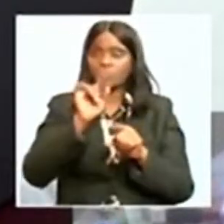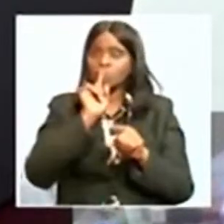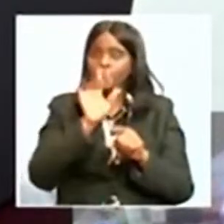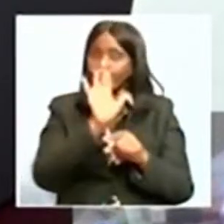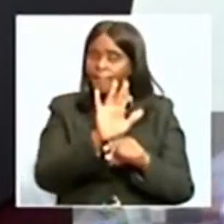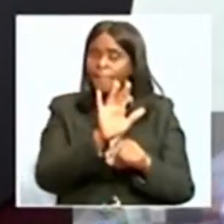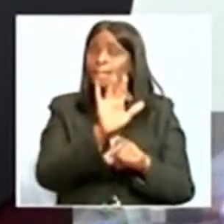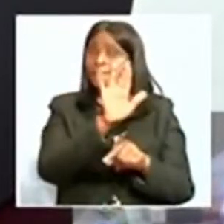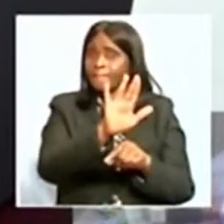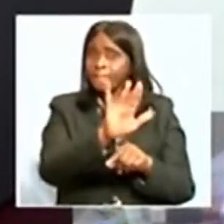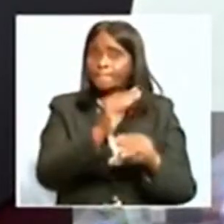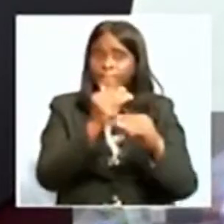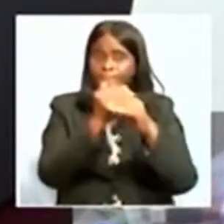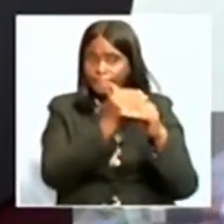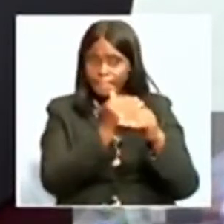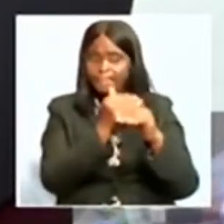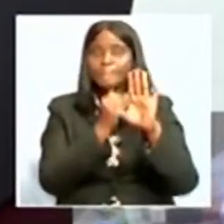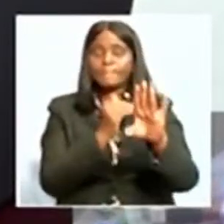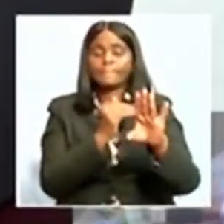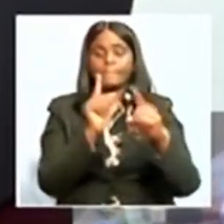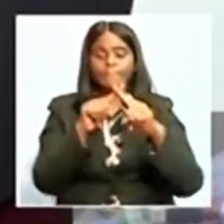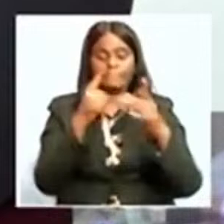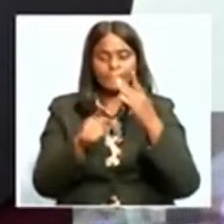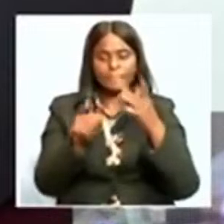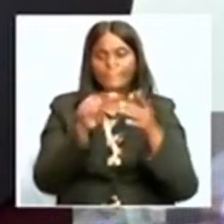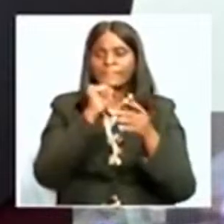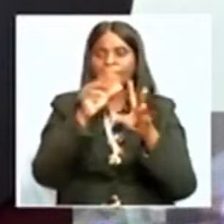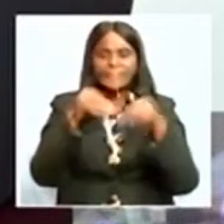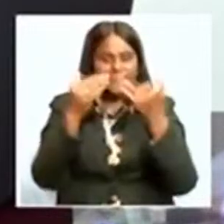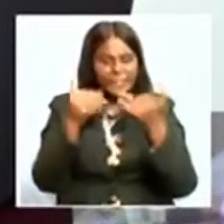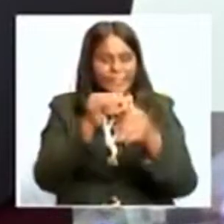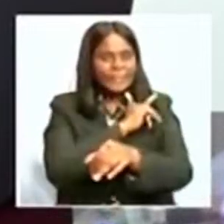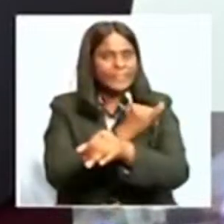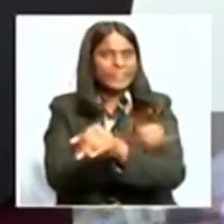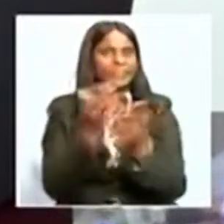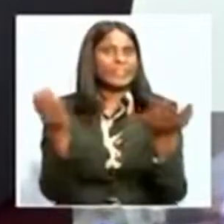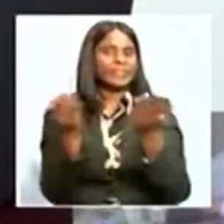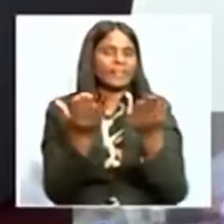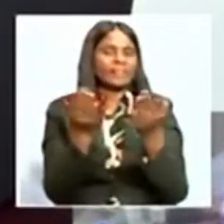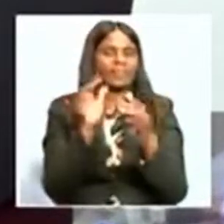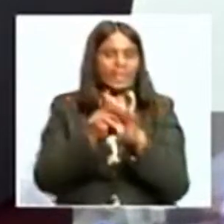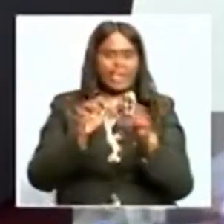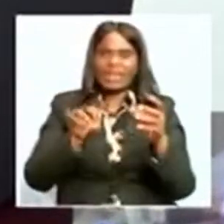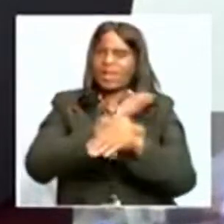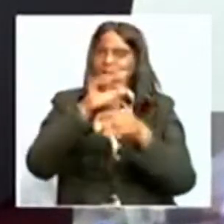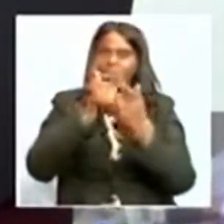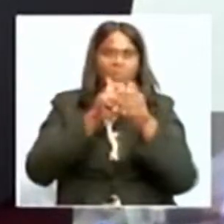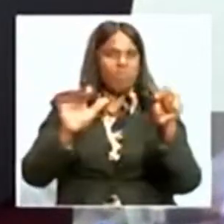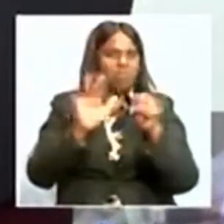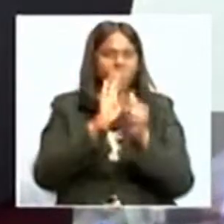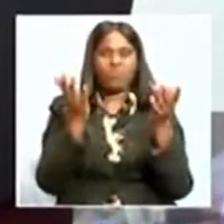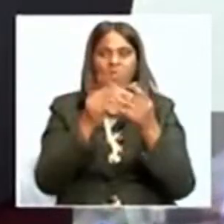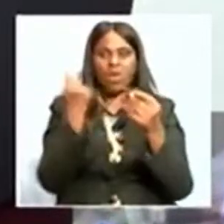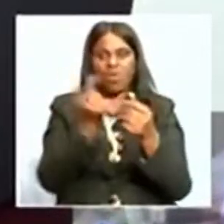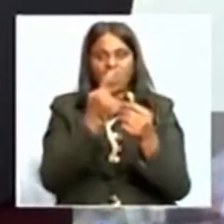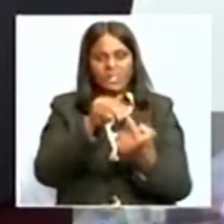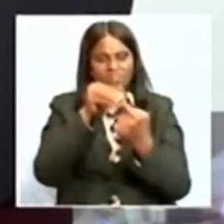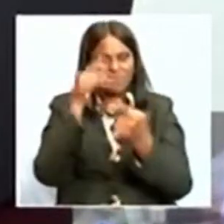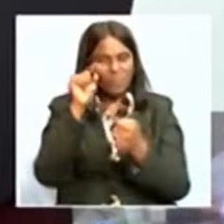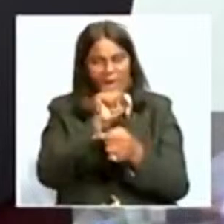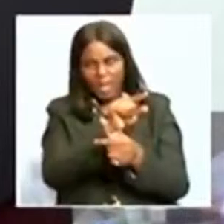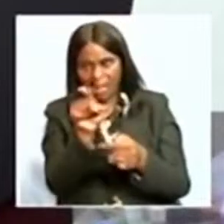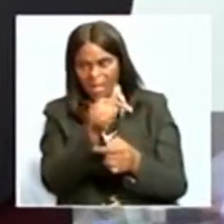it's there, it's a standard provision, but it is not giving immunity entirely. It is specifically for